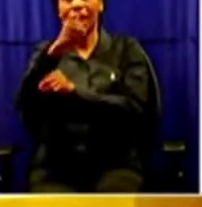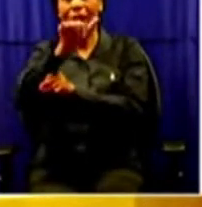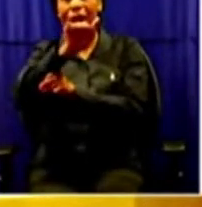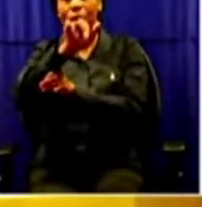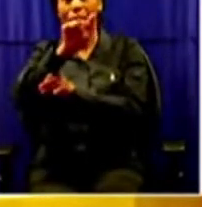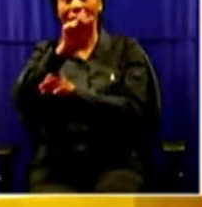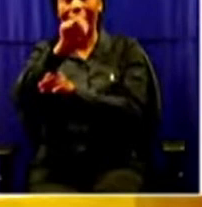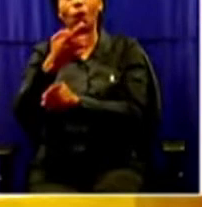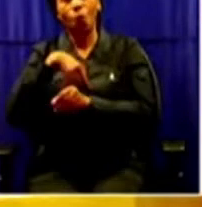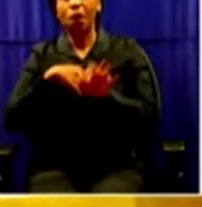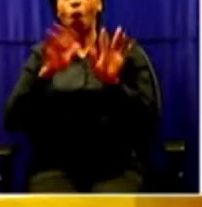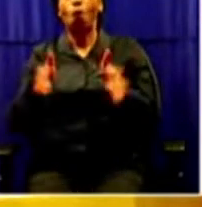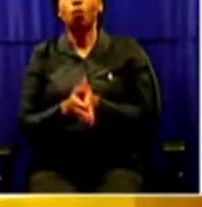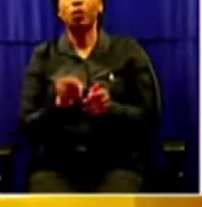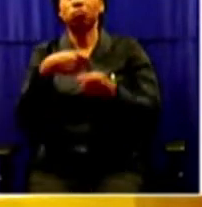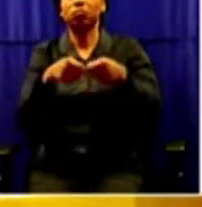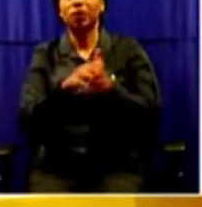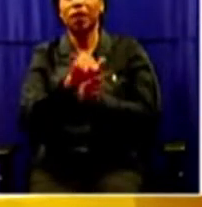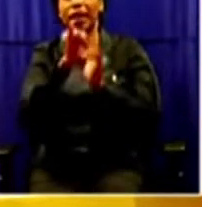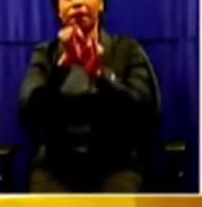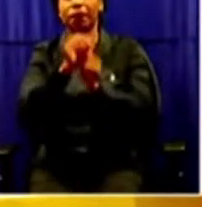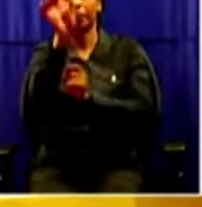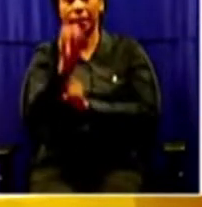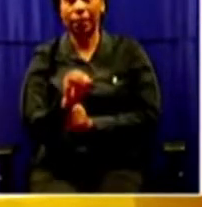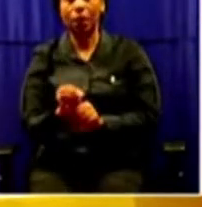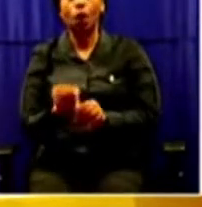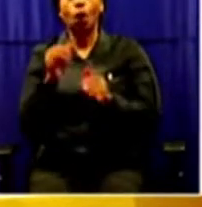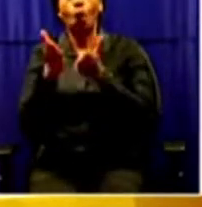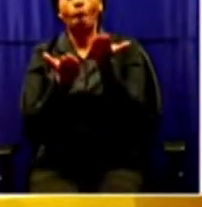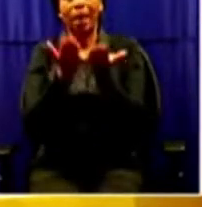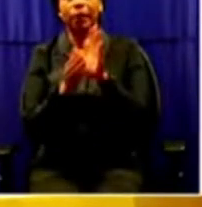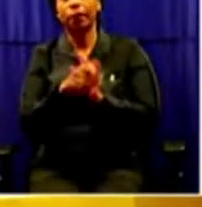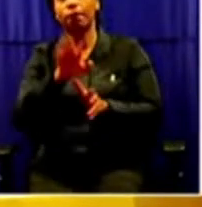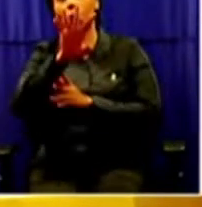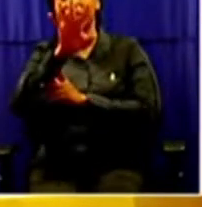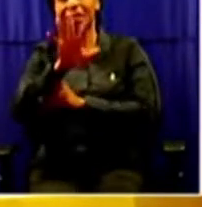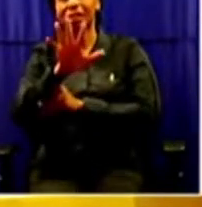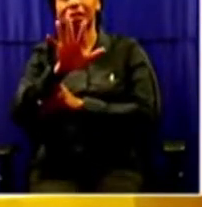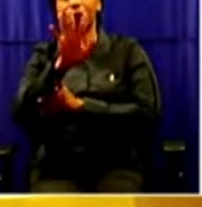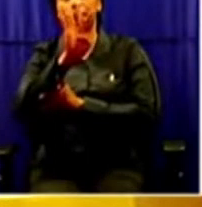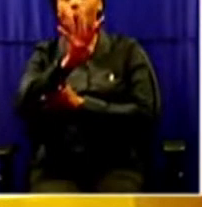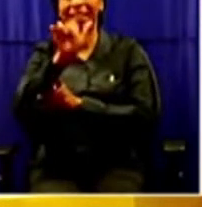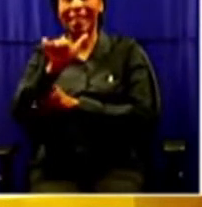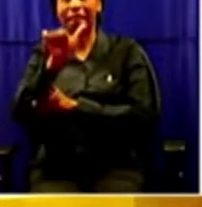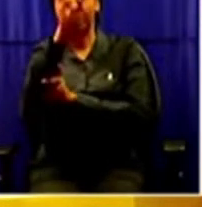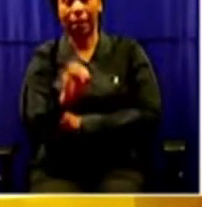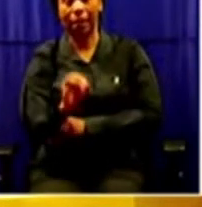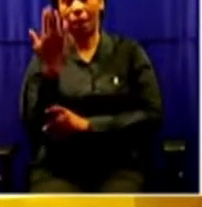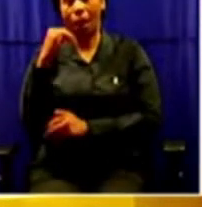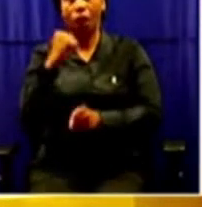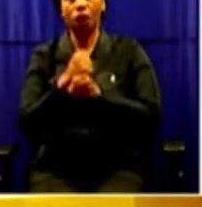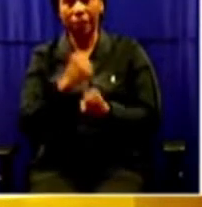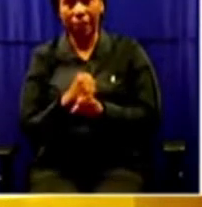foreign investment compared to our 46% last year. But what do you expect when you continue to push